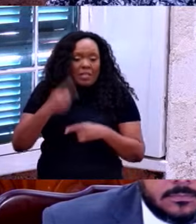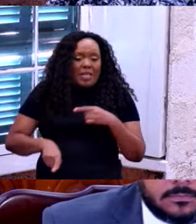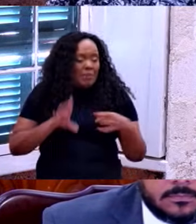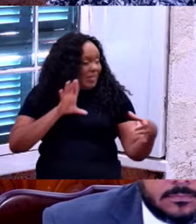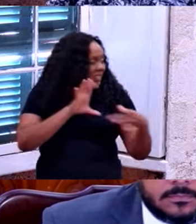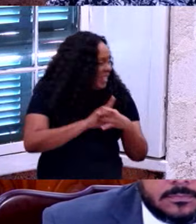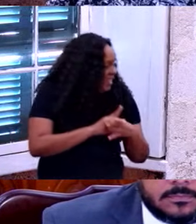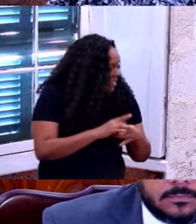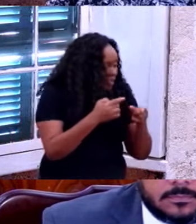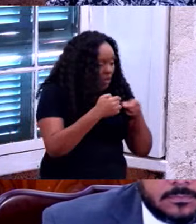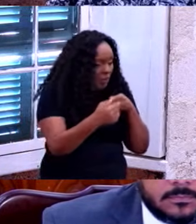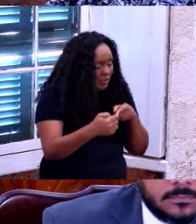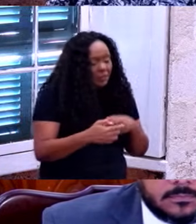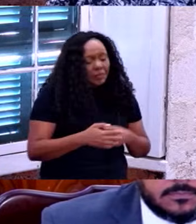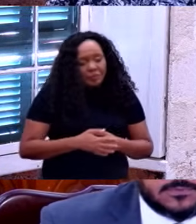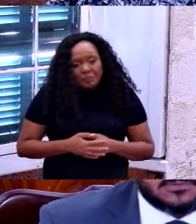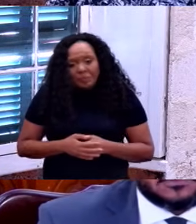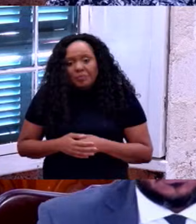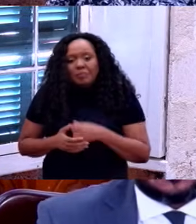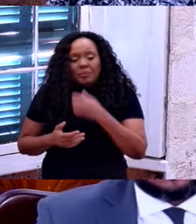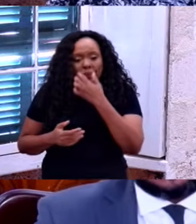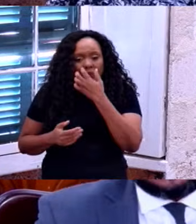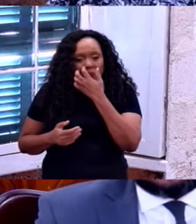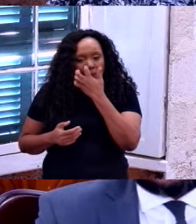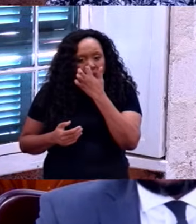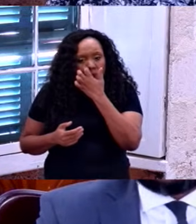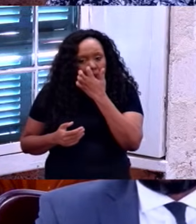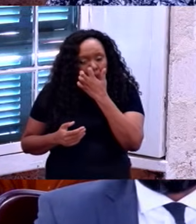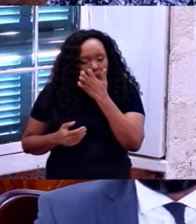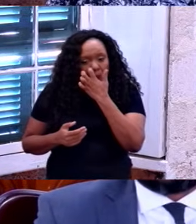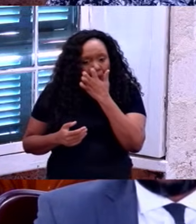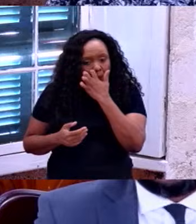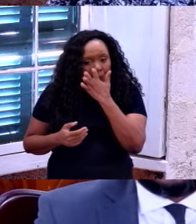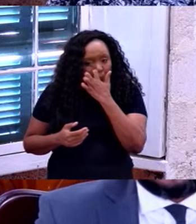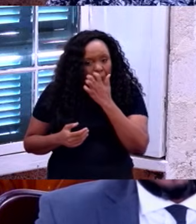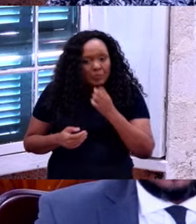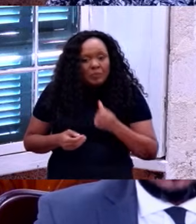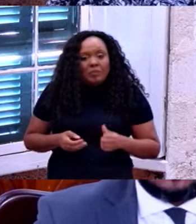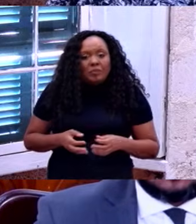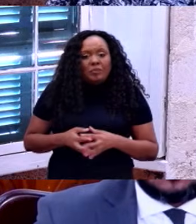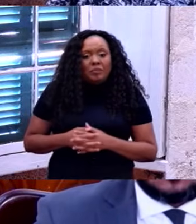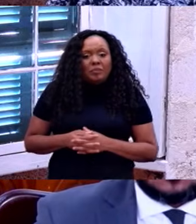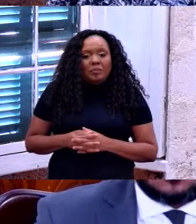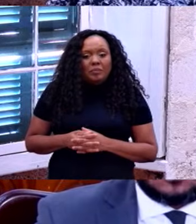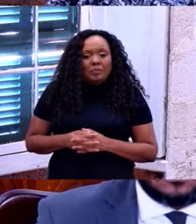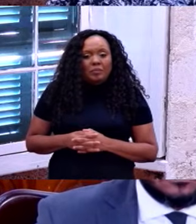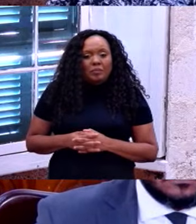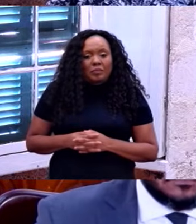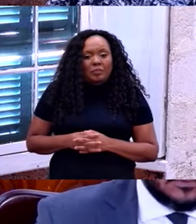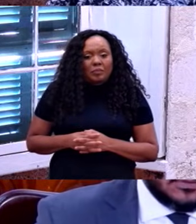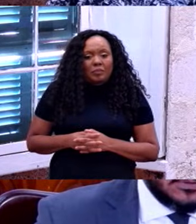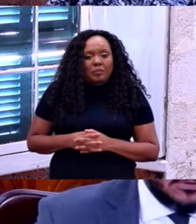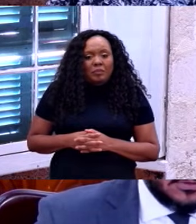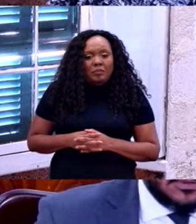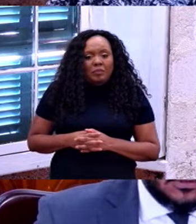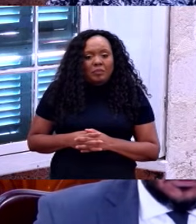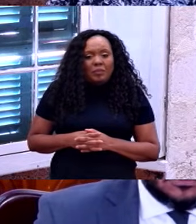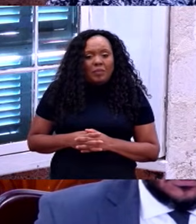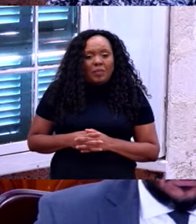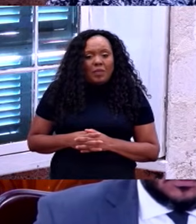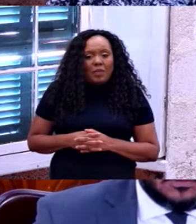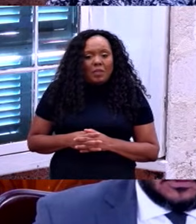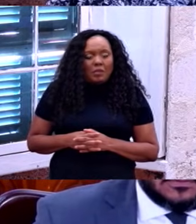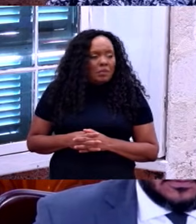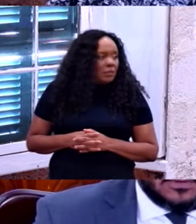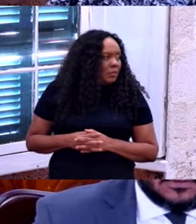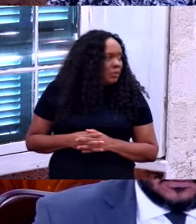be a president. Because that stops you from being elected to be president if you're